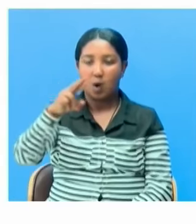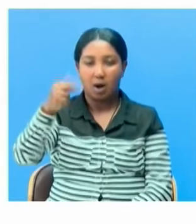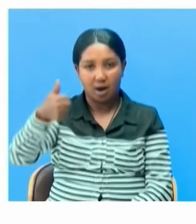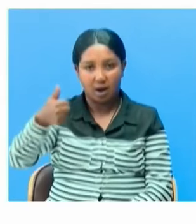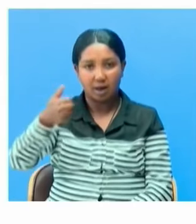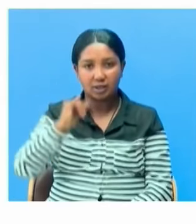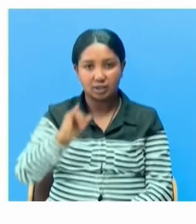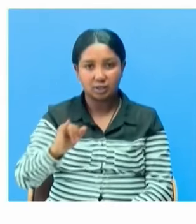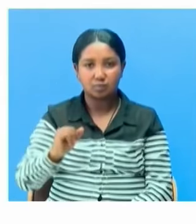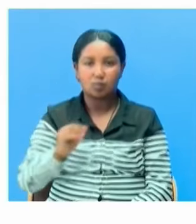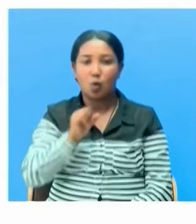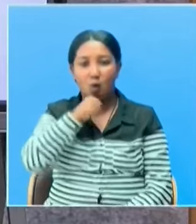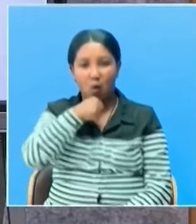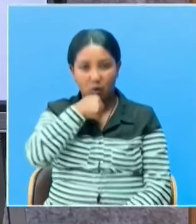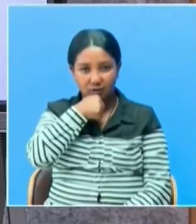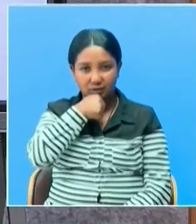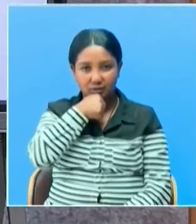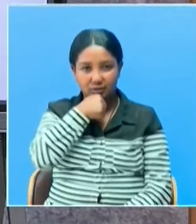old.